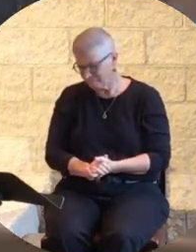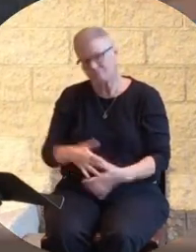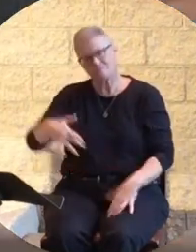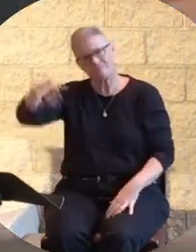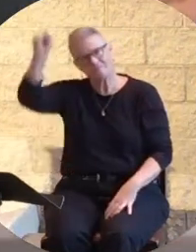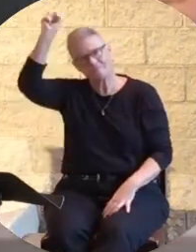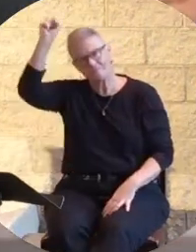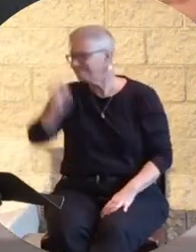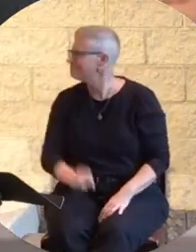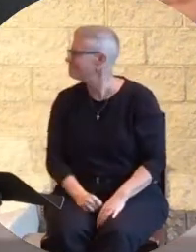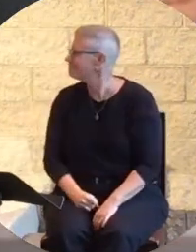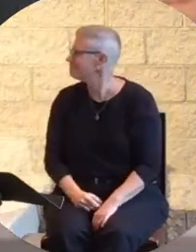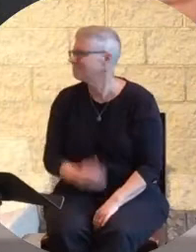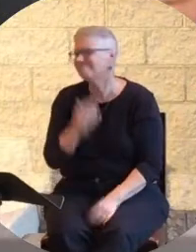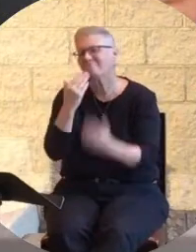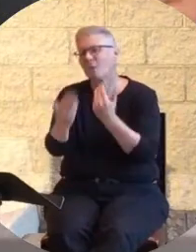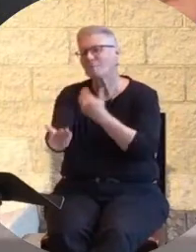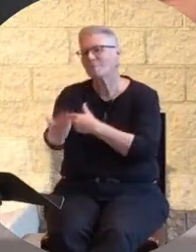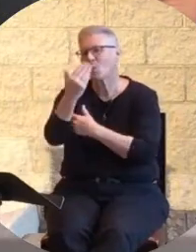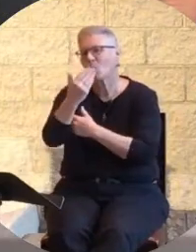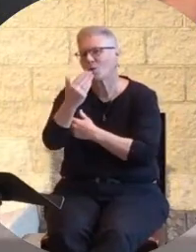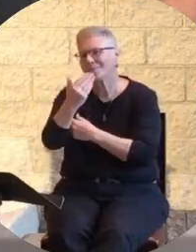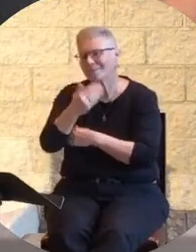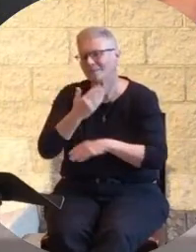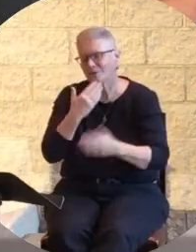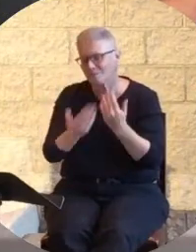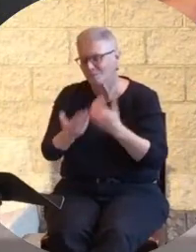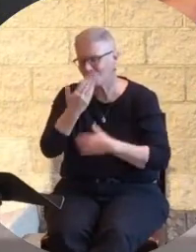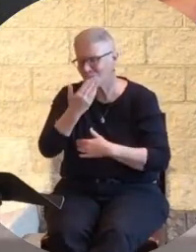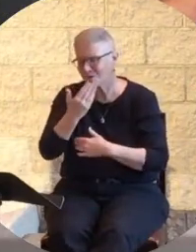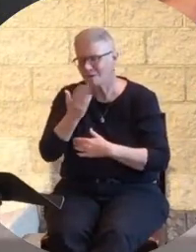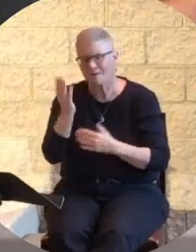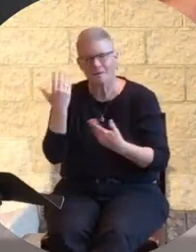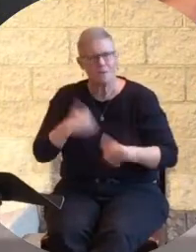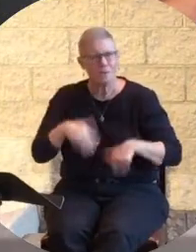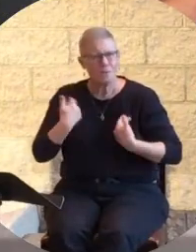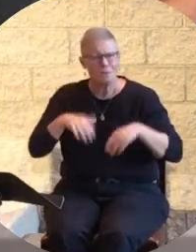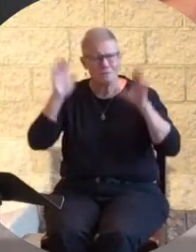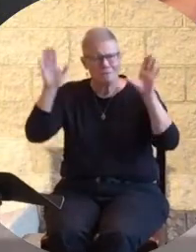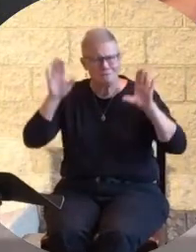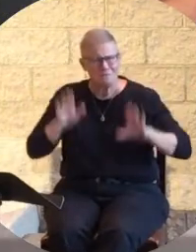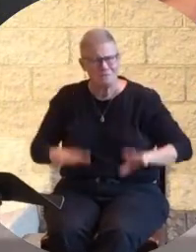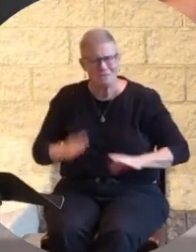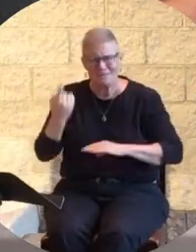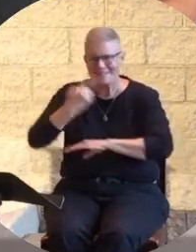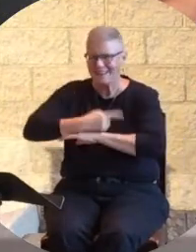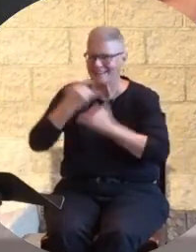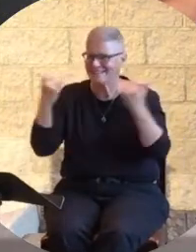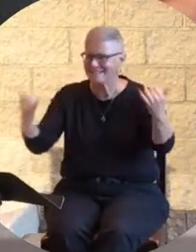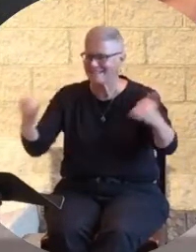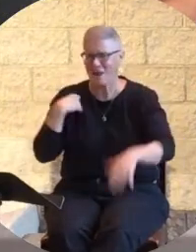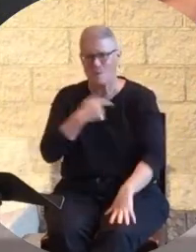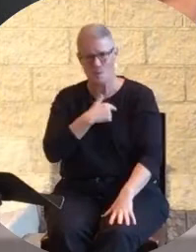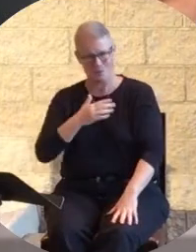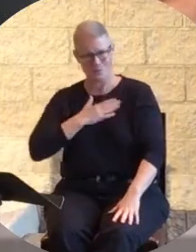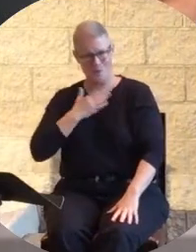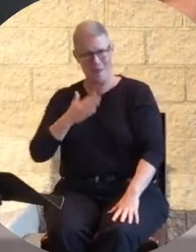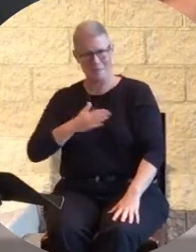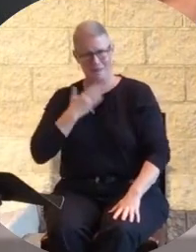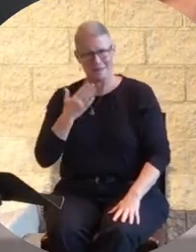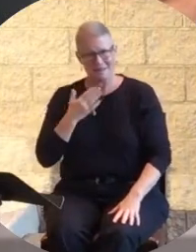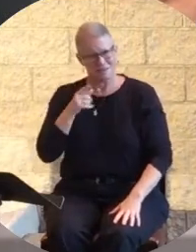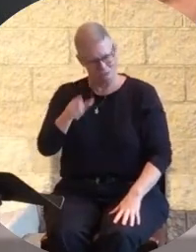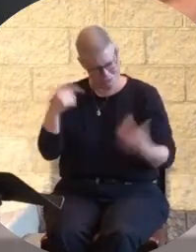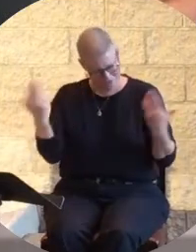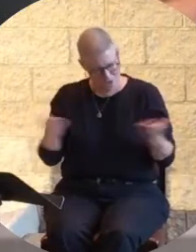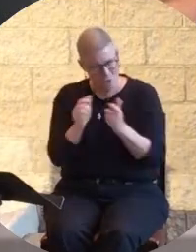Yes. Good morning. Good morning. What a glorious day it is today, and we are so glad to have you